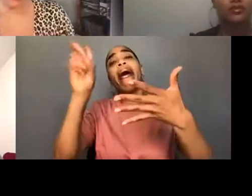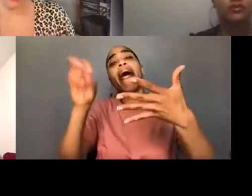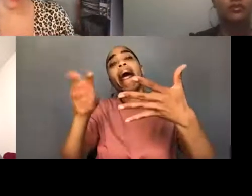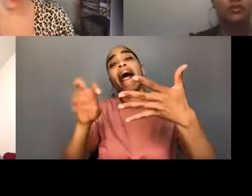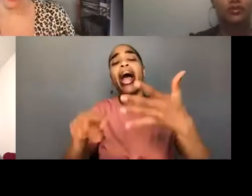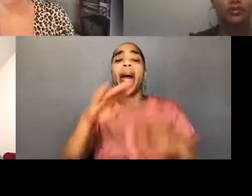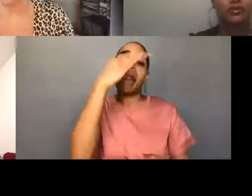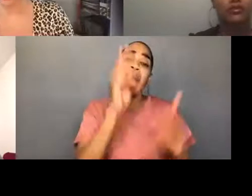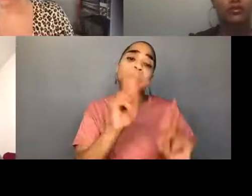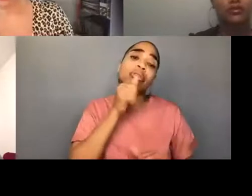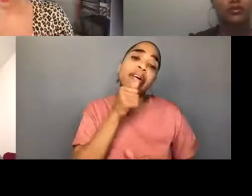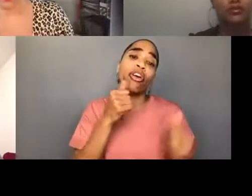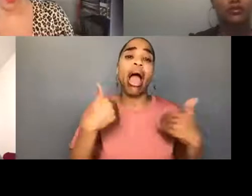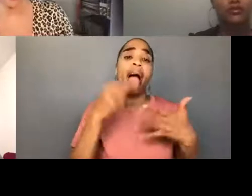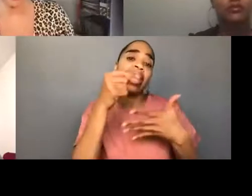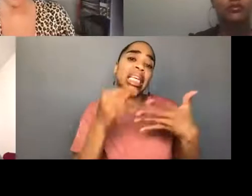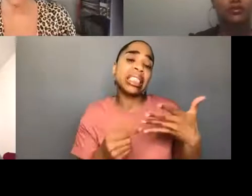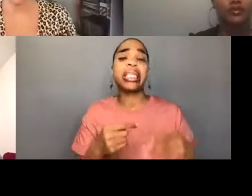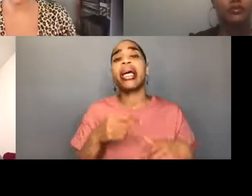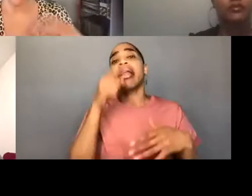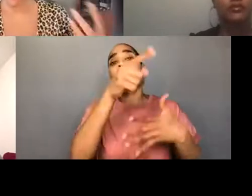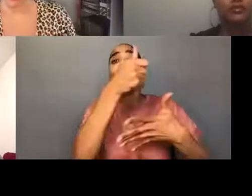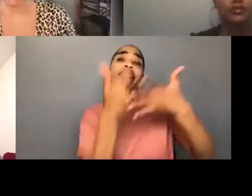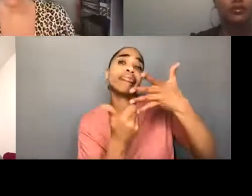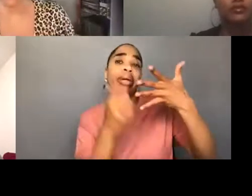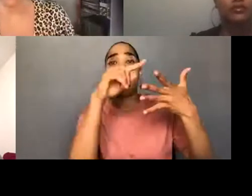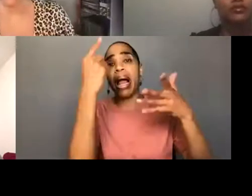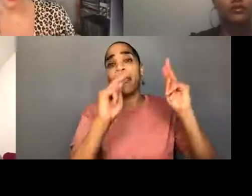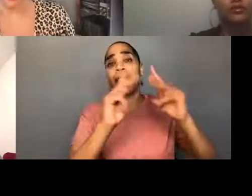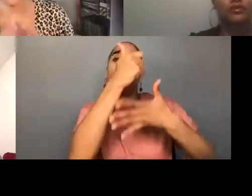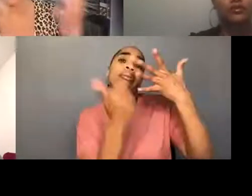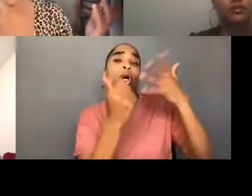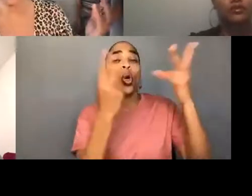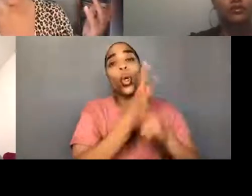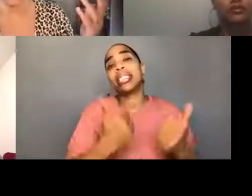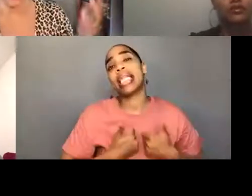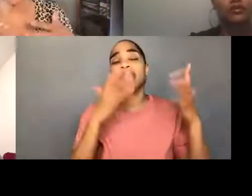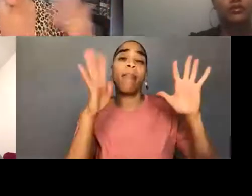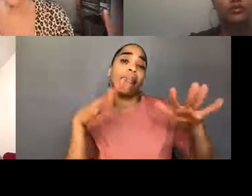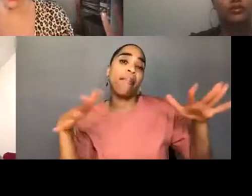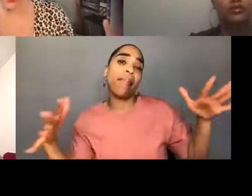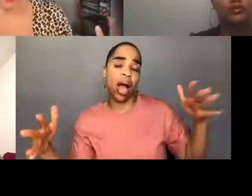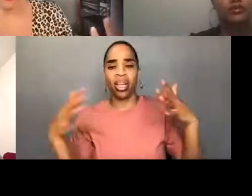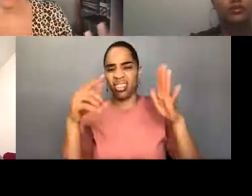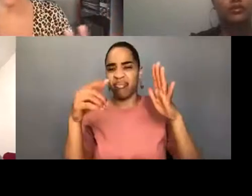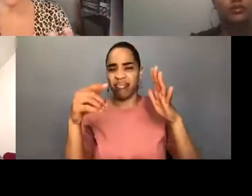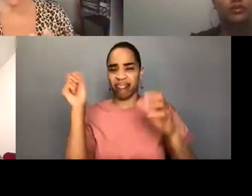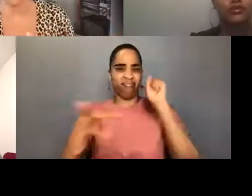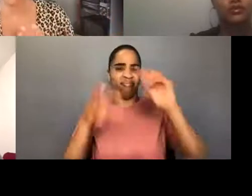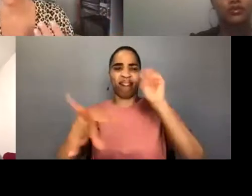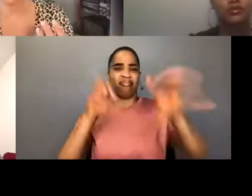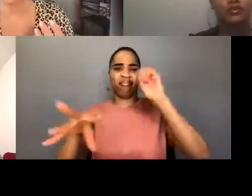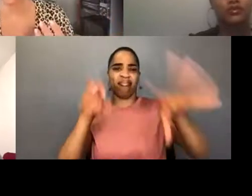Black folks suffer from this. Black people are on the bottom of this, right? Black people have this the worst, as if it comes out of nowhere. There's